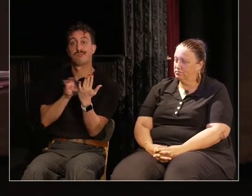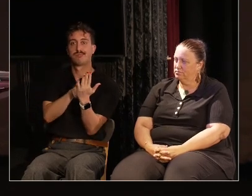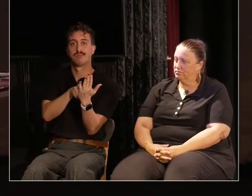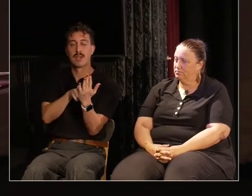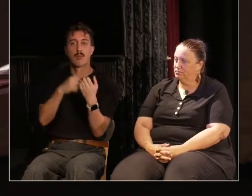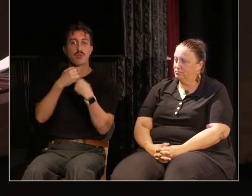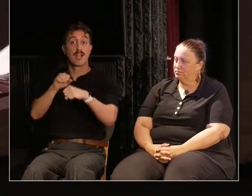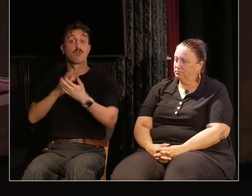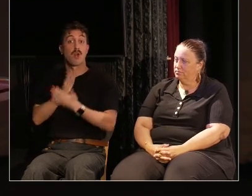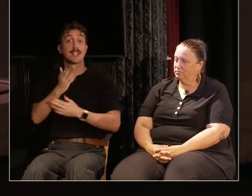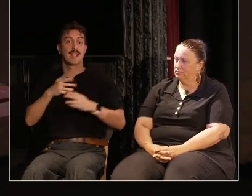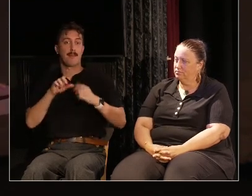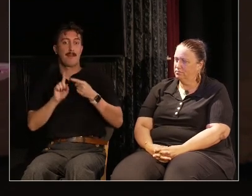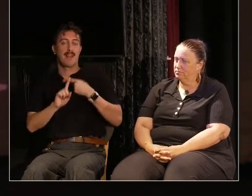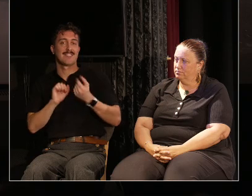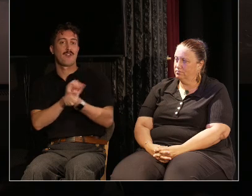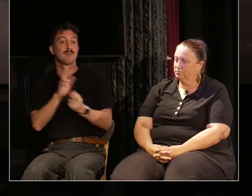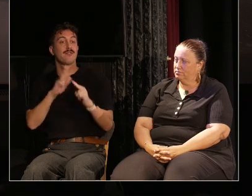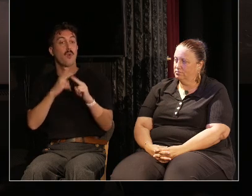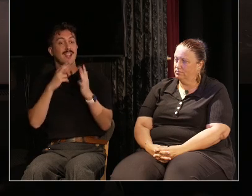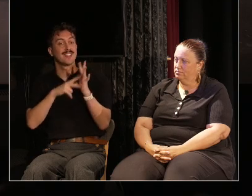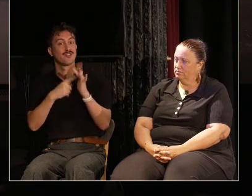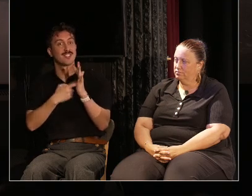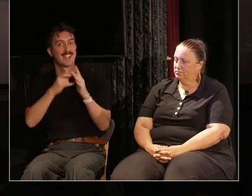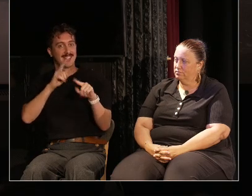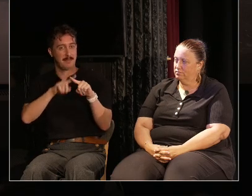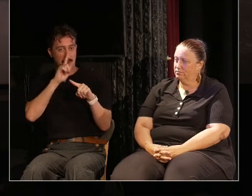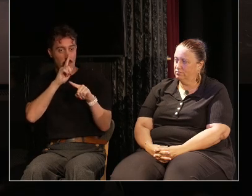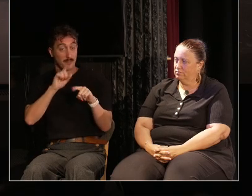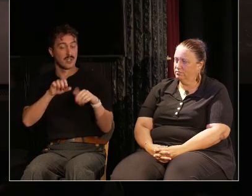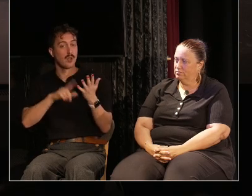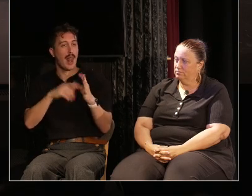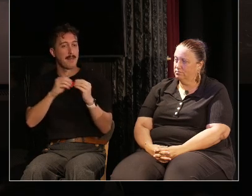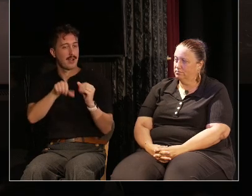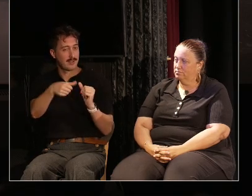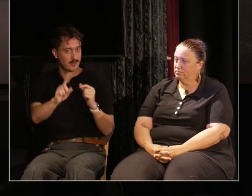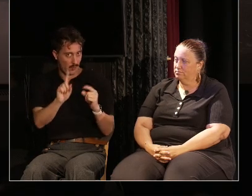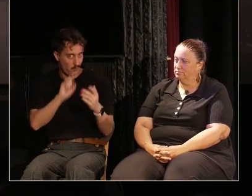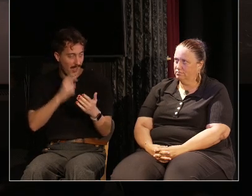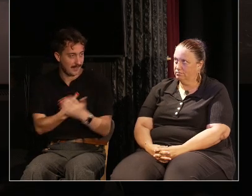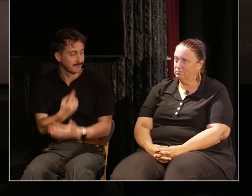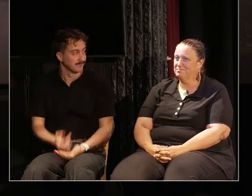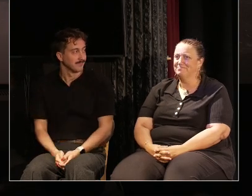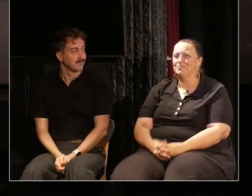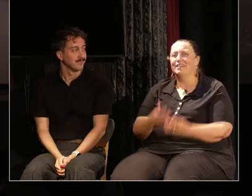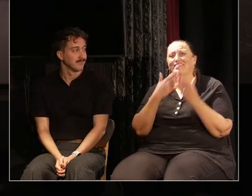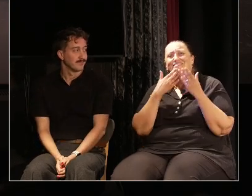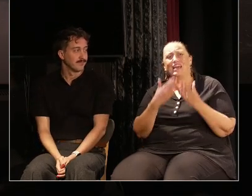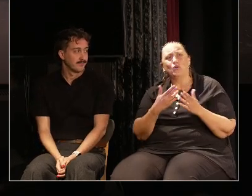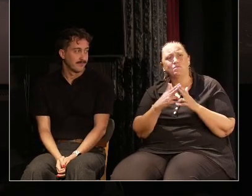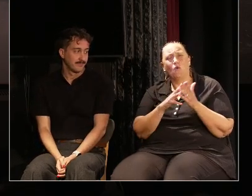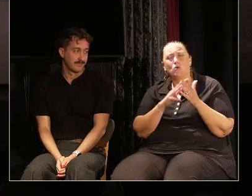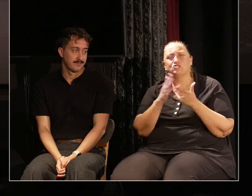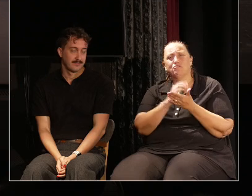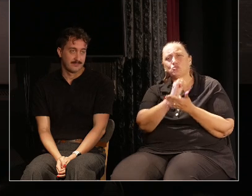intersex people. What's next for Labor? Margie, thank you for your question and for sharing your story. And you're so